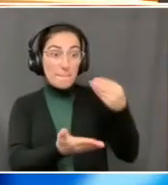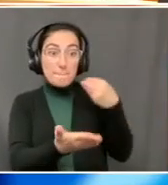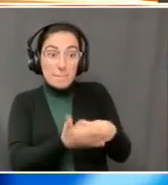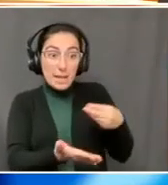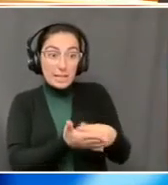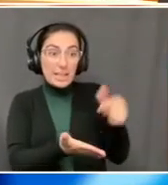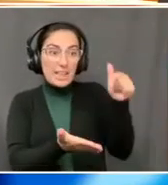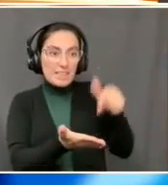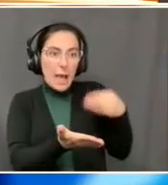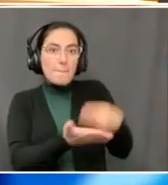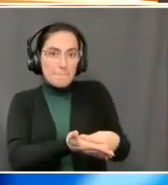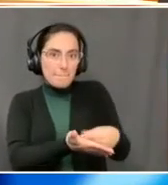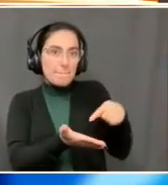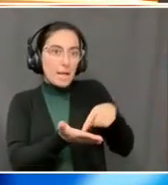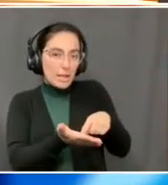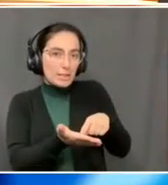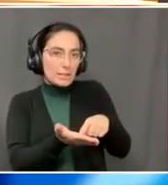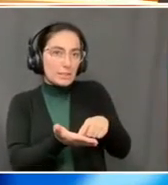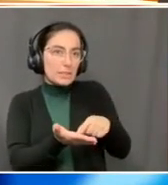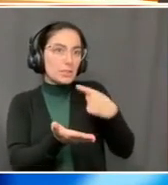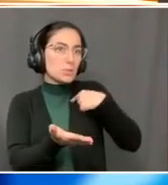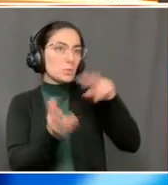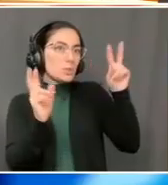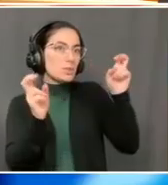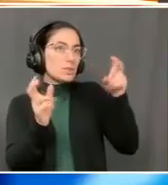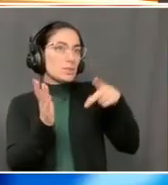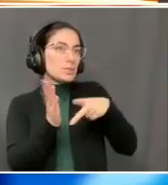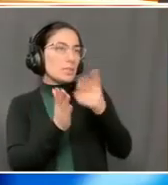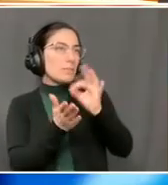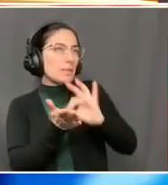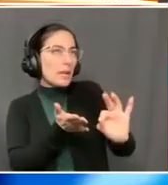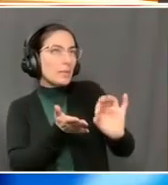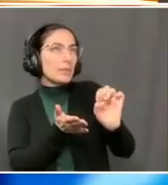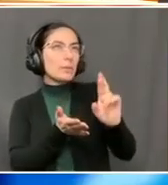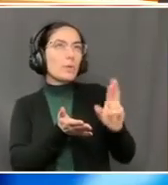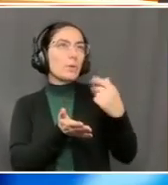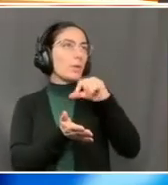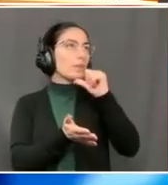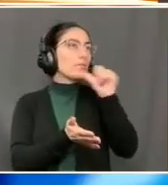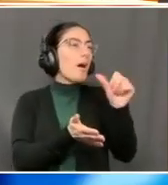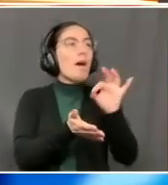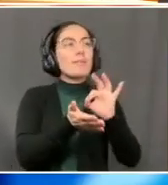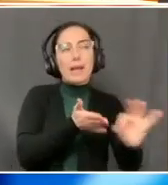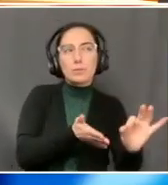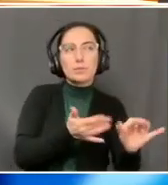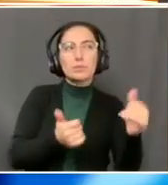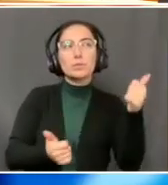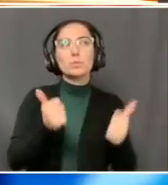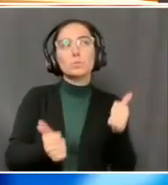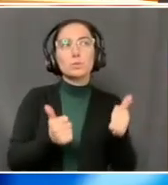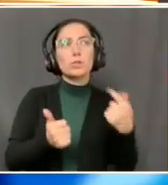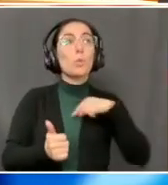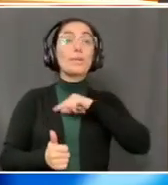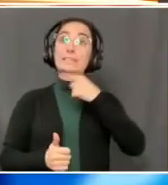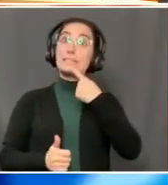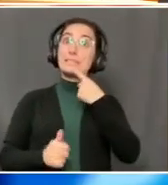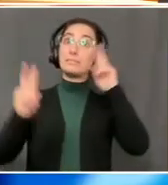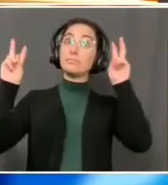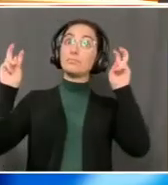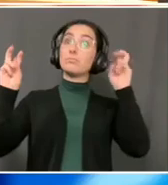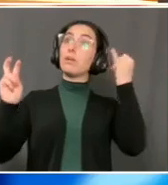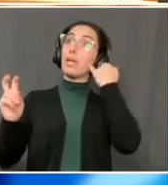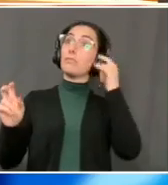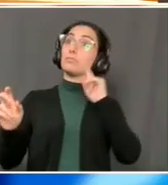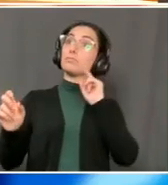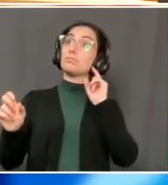of double counting, or it's money that or undercounting, I guess is more accurate. That we're saying, like, if we actually know we're